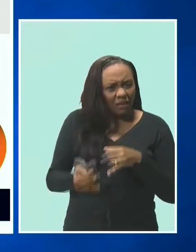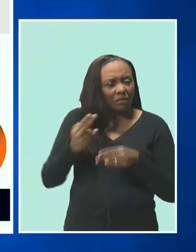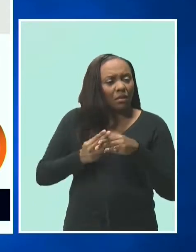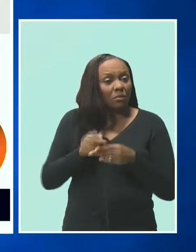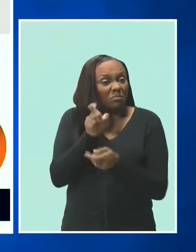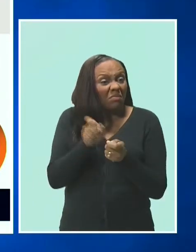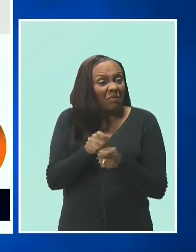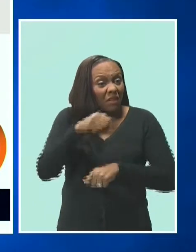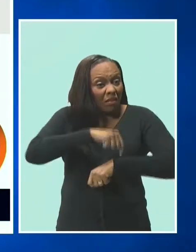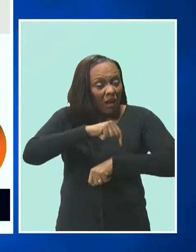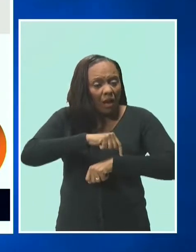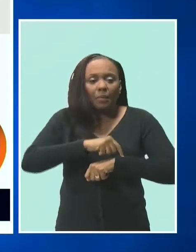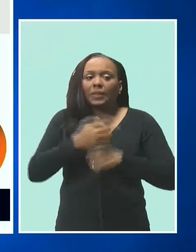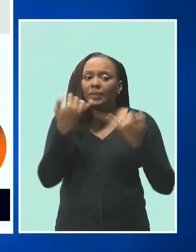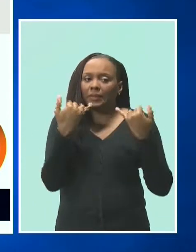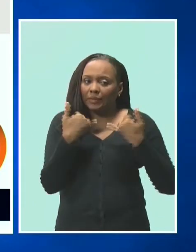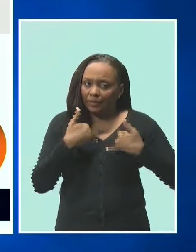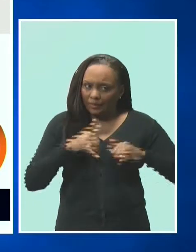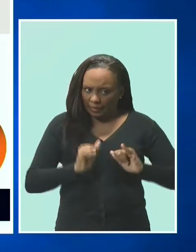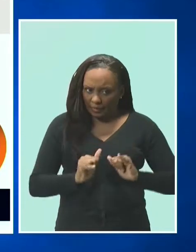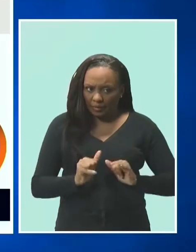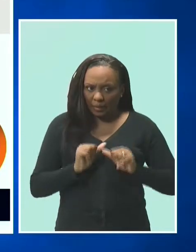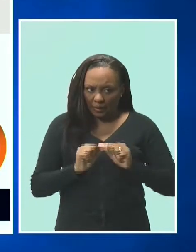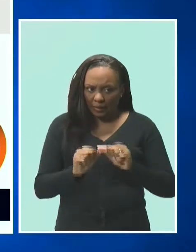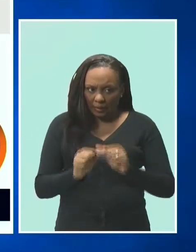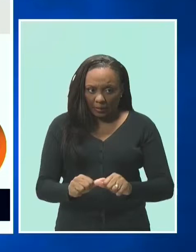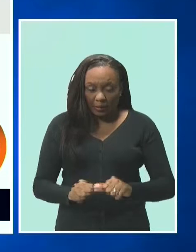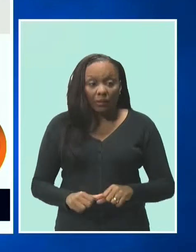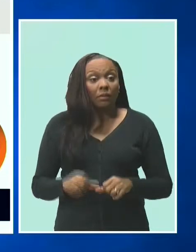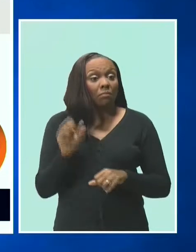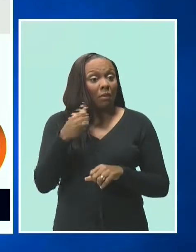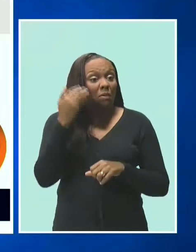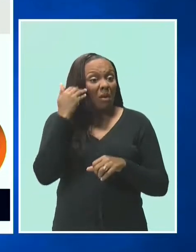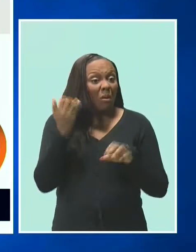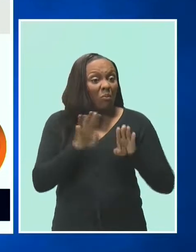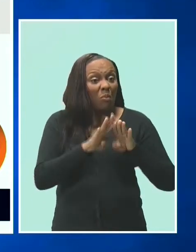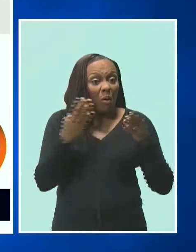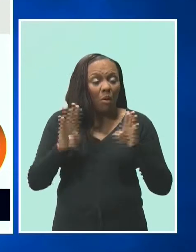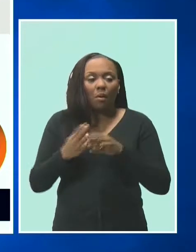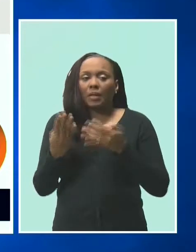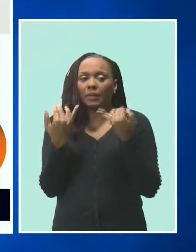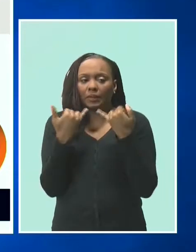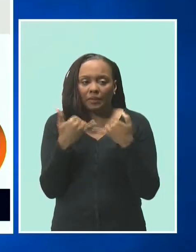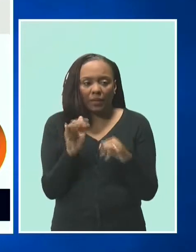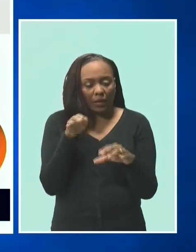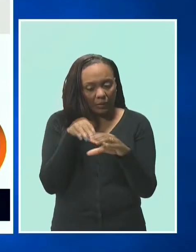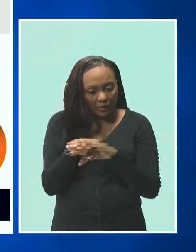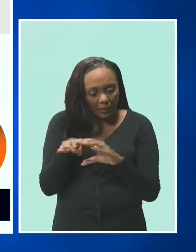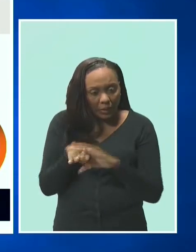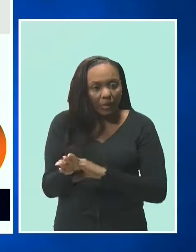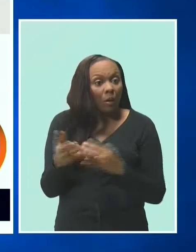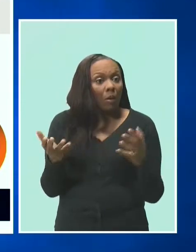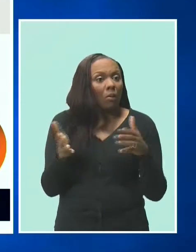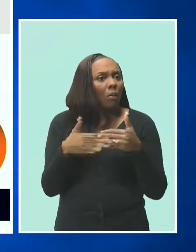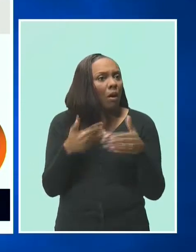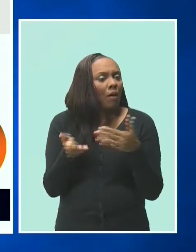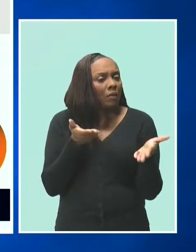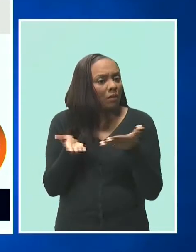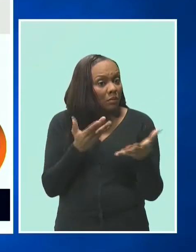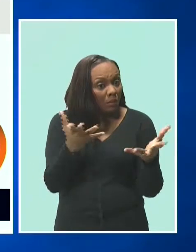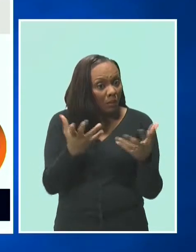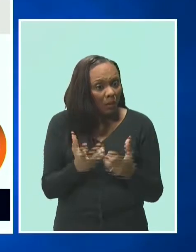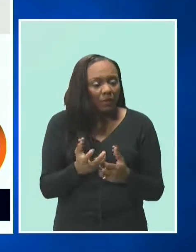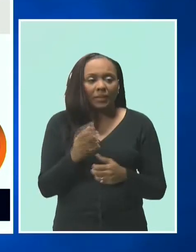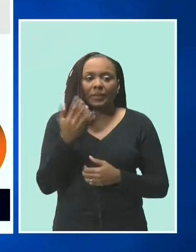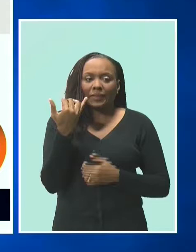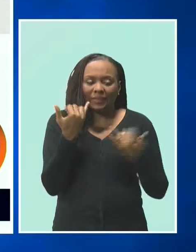periods still stands. So even though there has been a reopening of sorts, you must still access services based on the